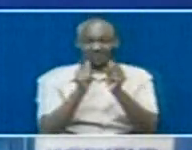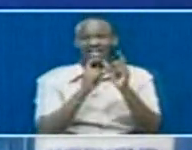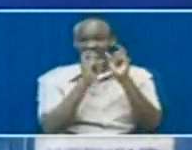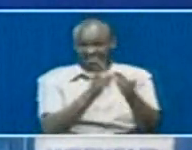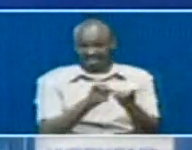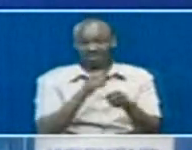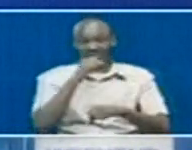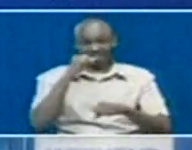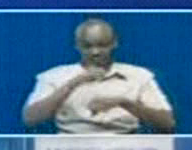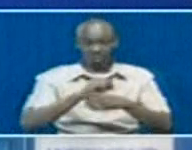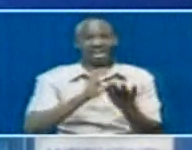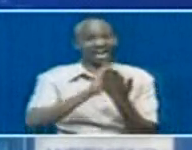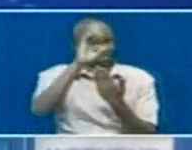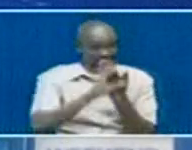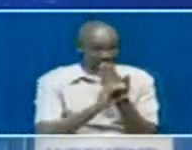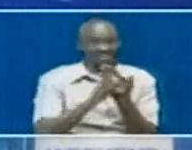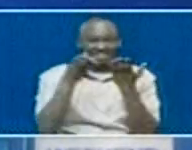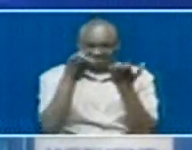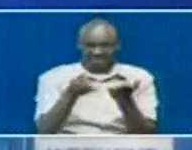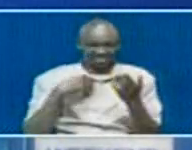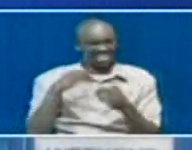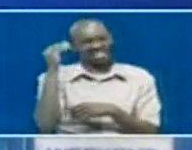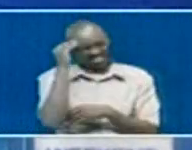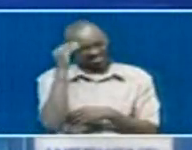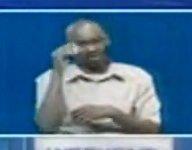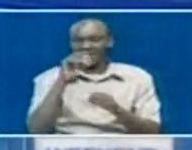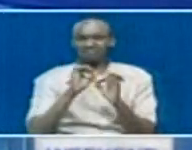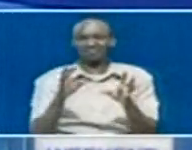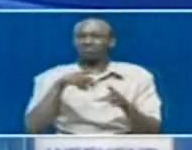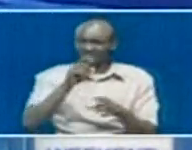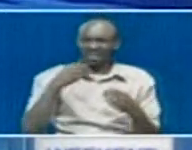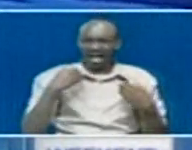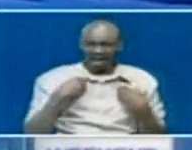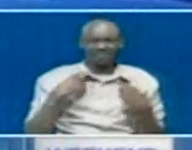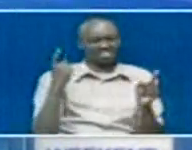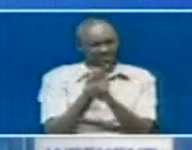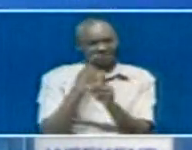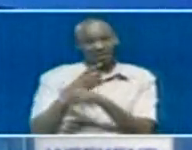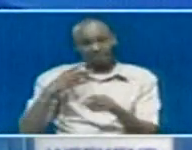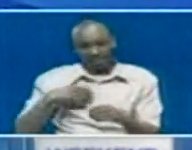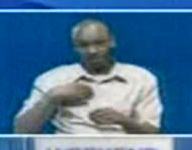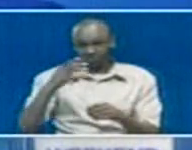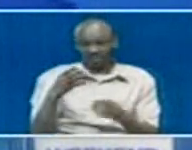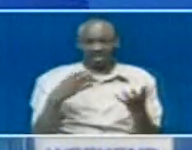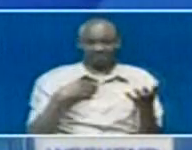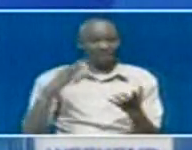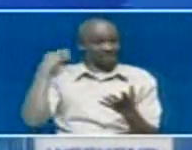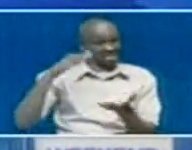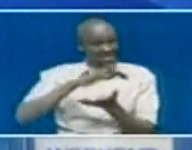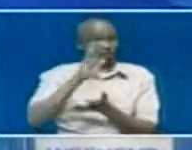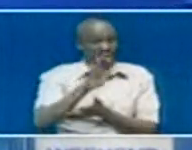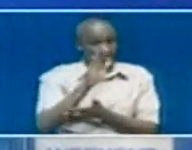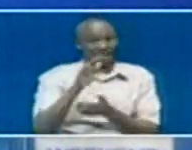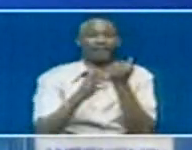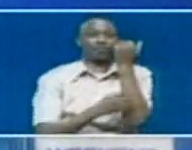curriculum is almost entirely non-academic, and its student body come from backgrounds where survival comes before